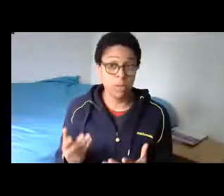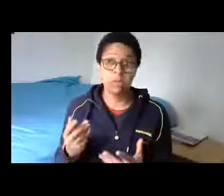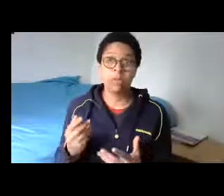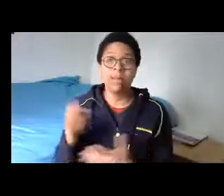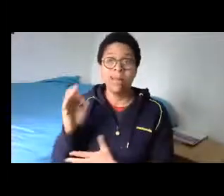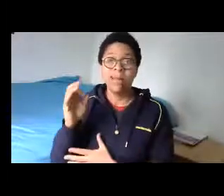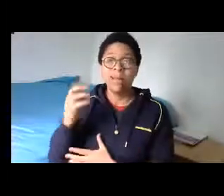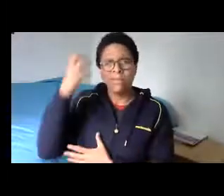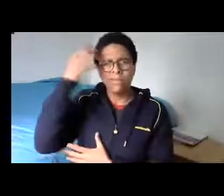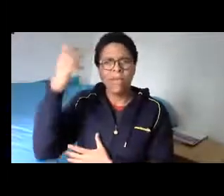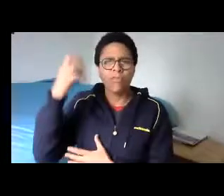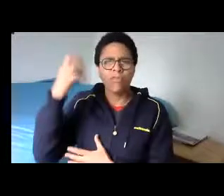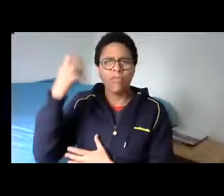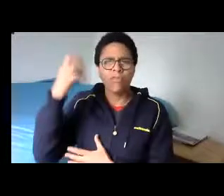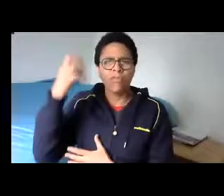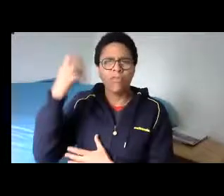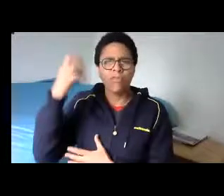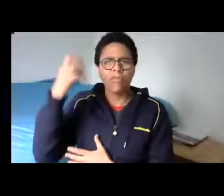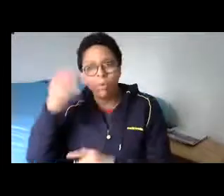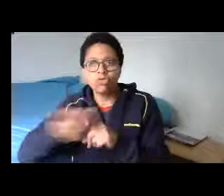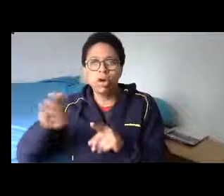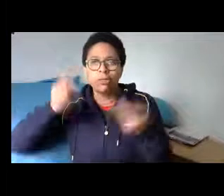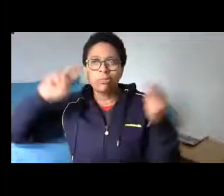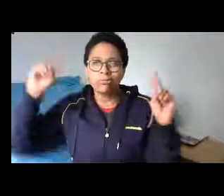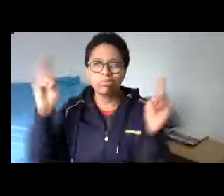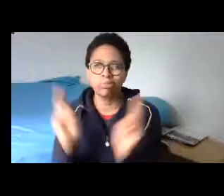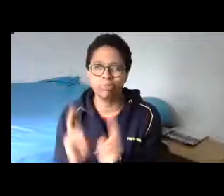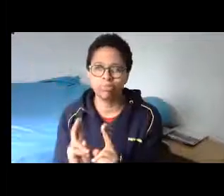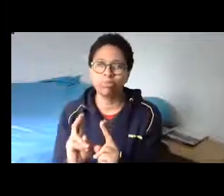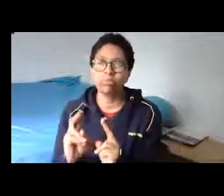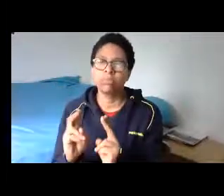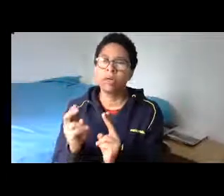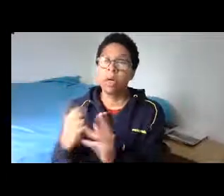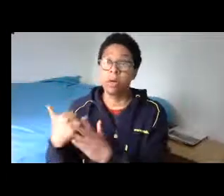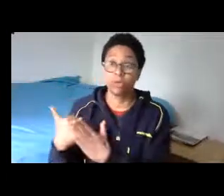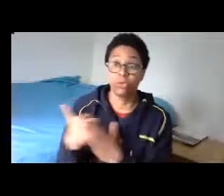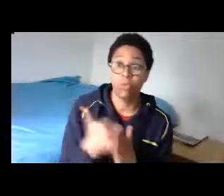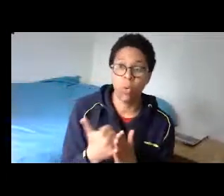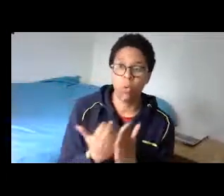move people to use different kind of aids and